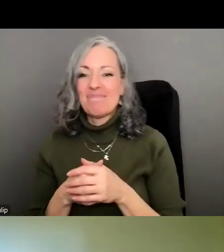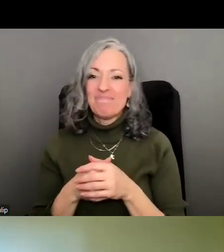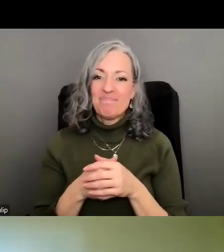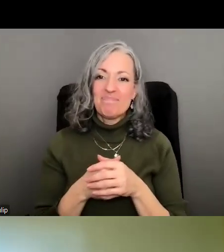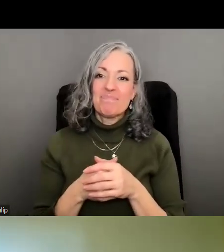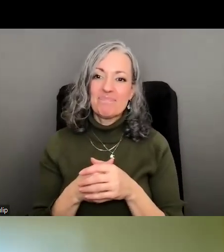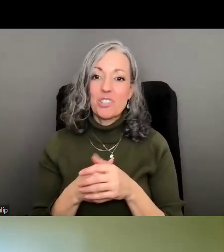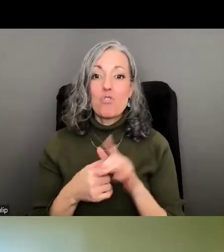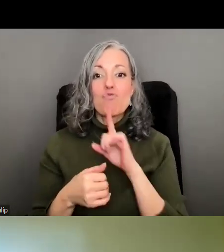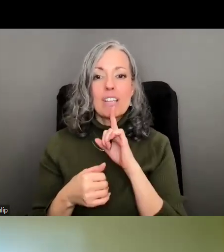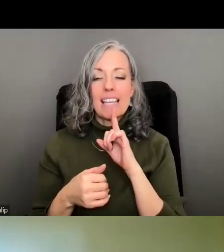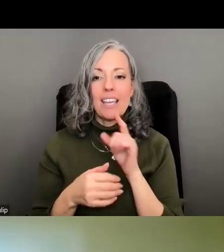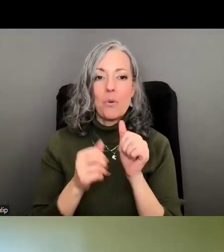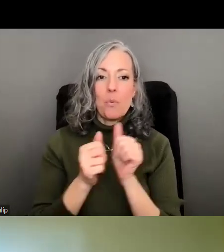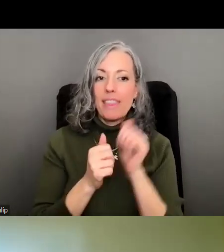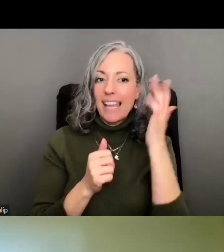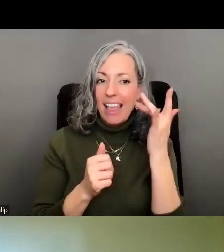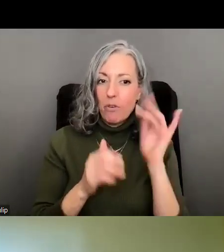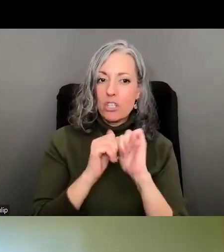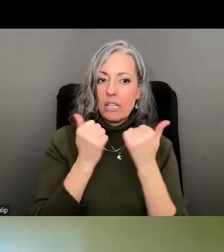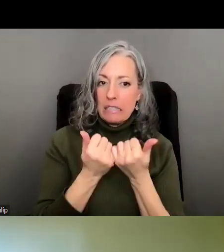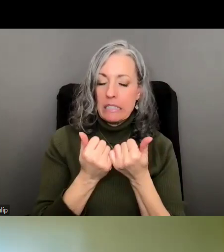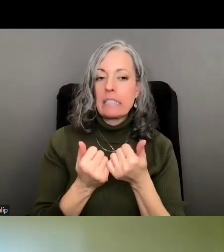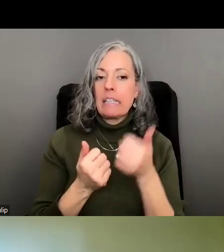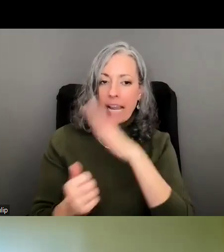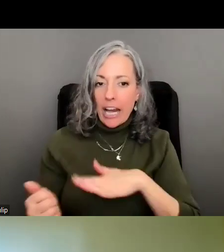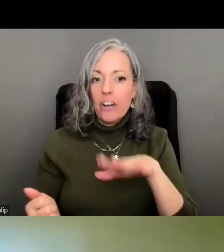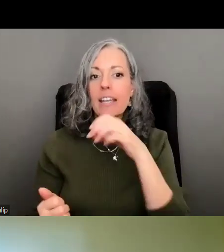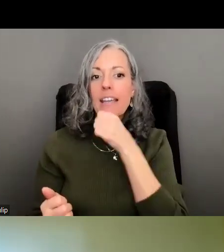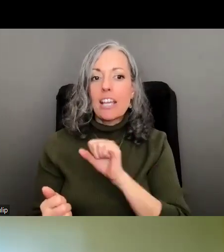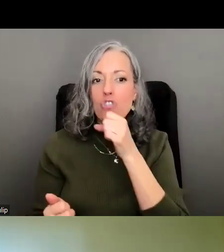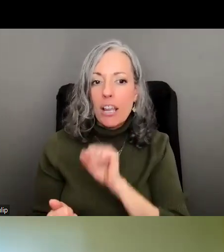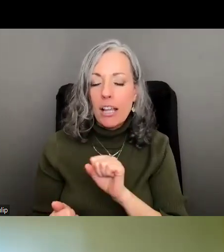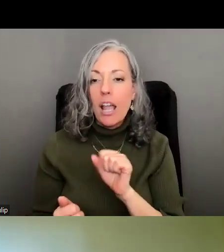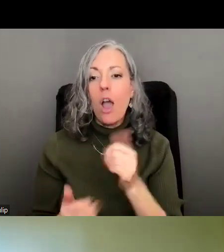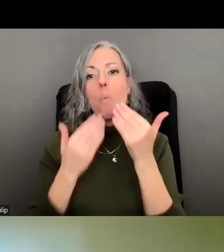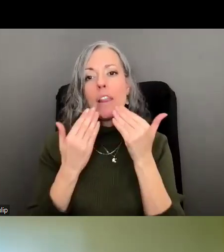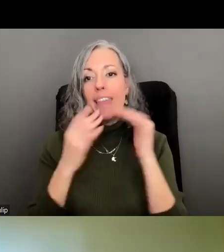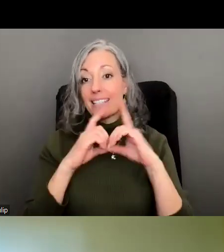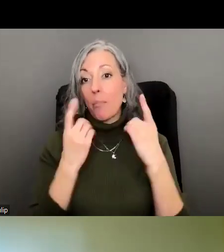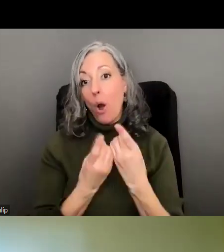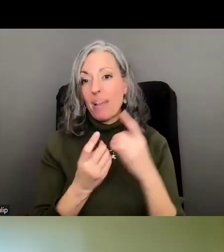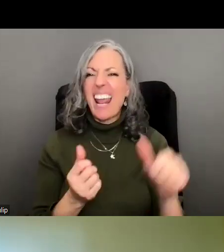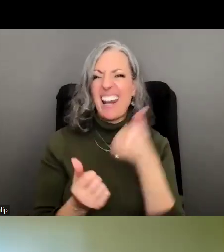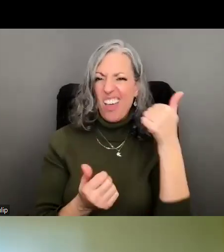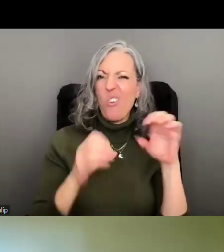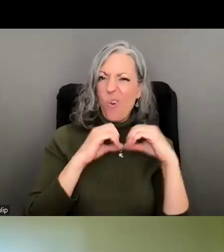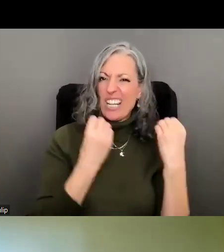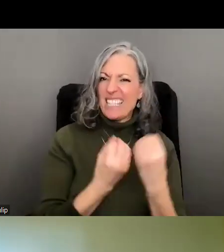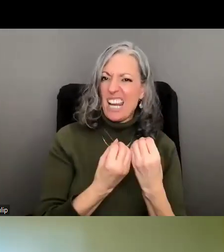On behalf of the California Association of Area Agencies on Aging, I want to thank the department and other